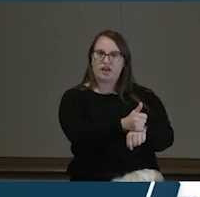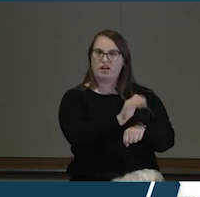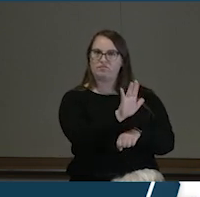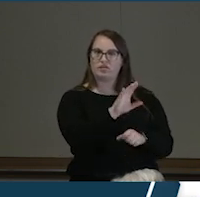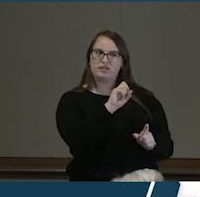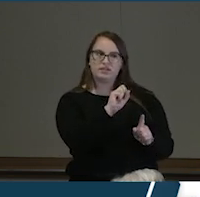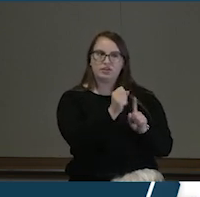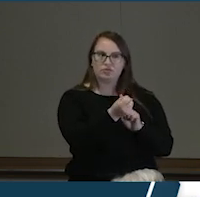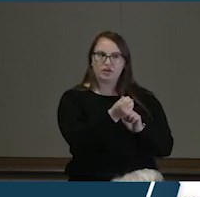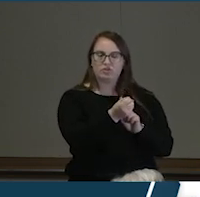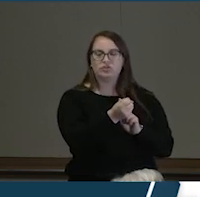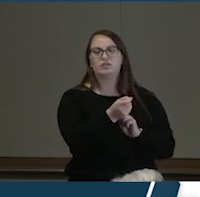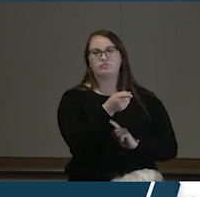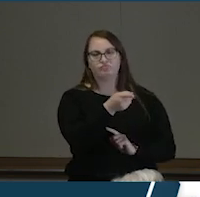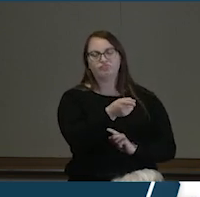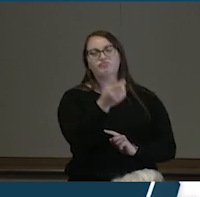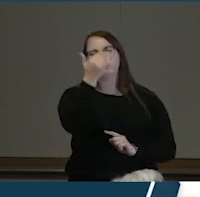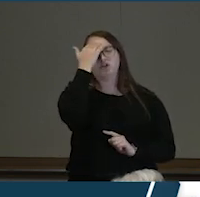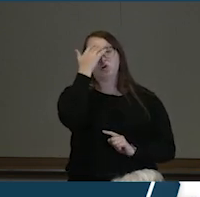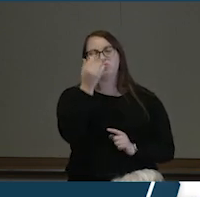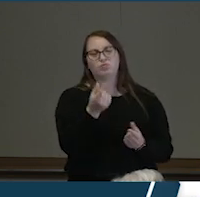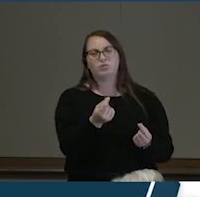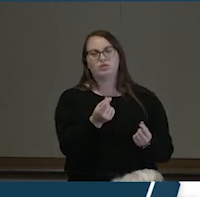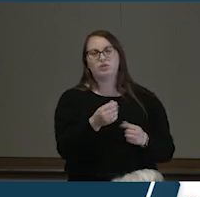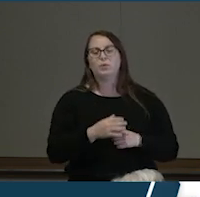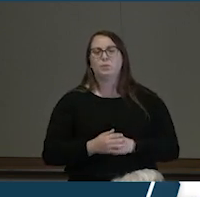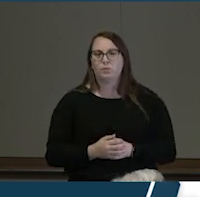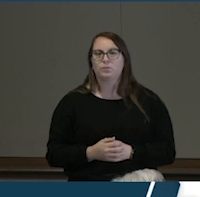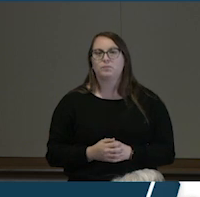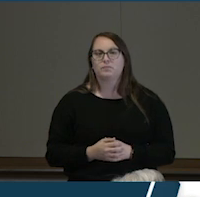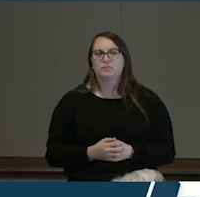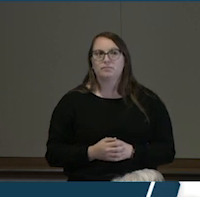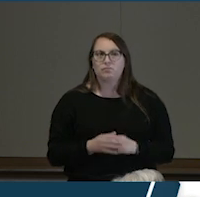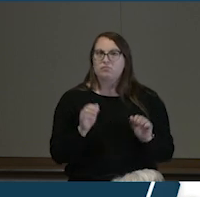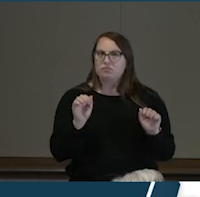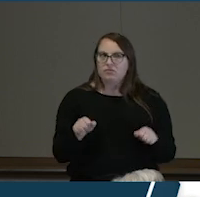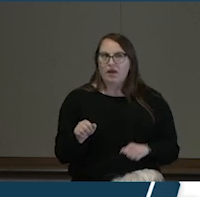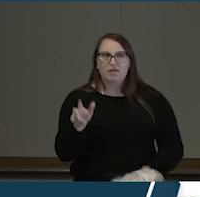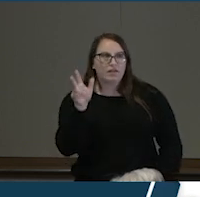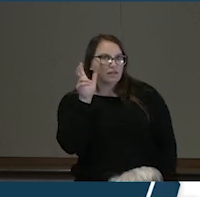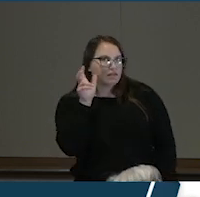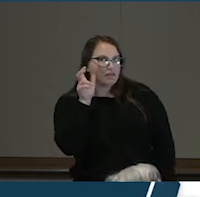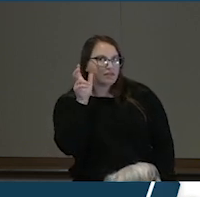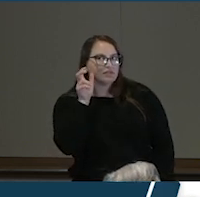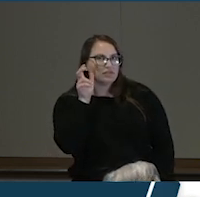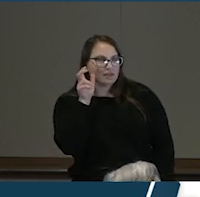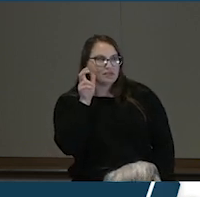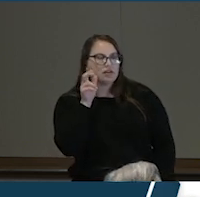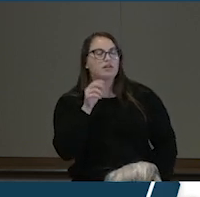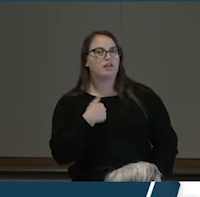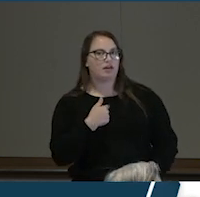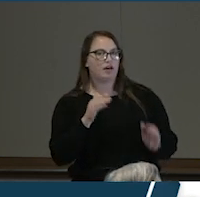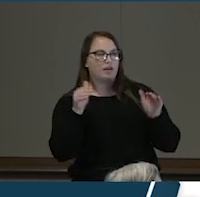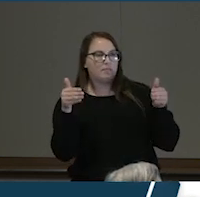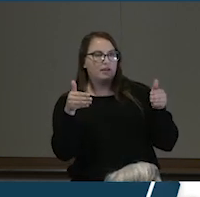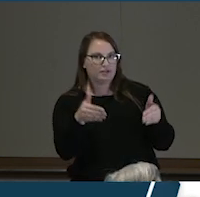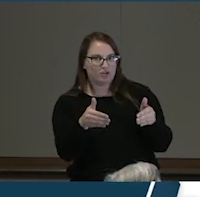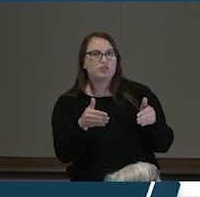so she kind of knows her stuff, and so let's just kind of listen, because that's what helps me do my